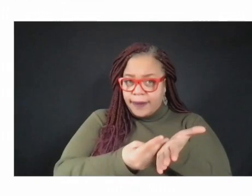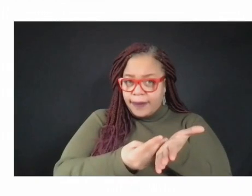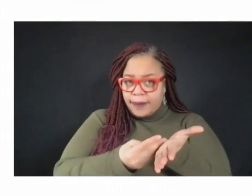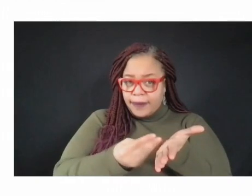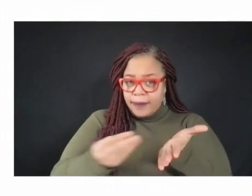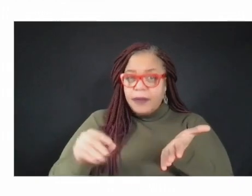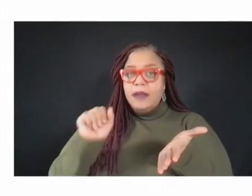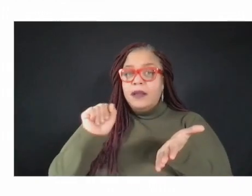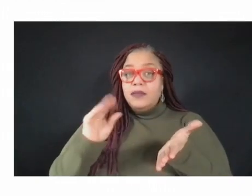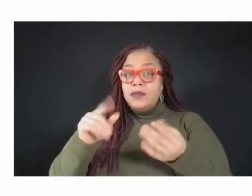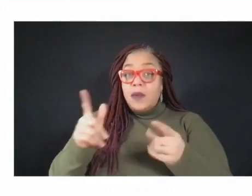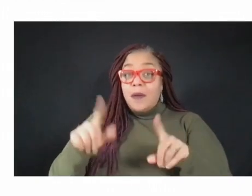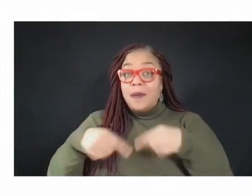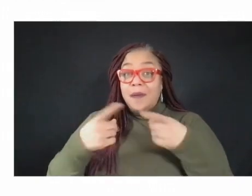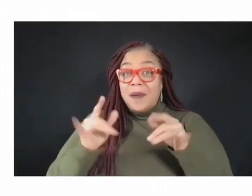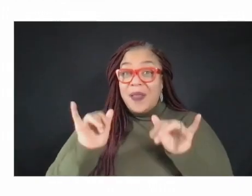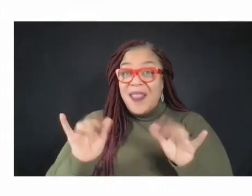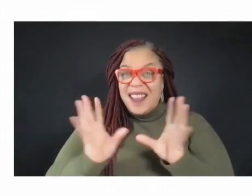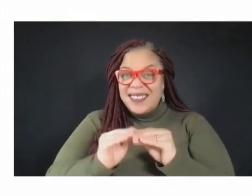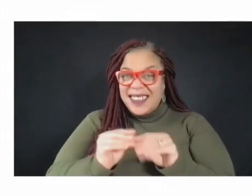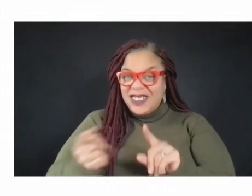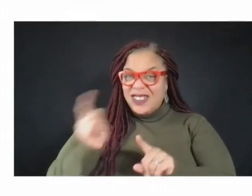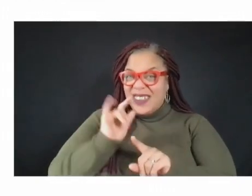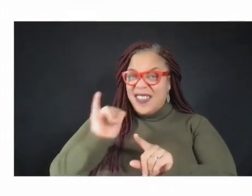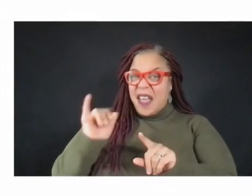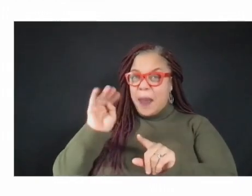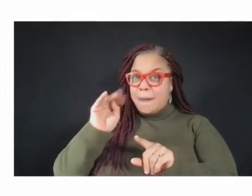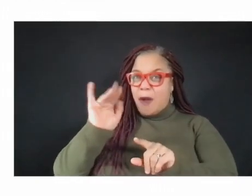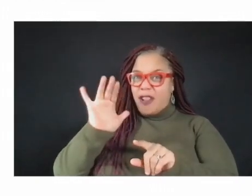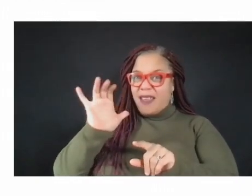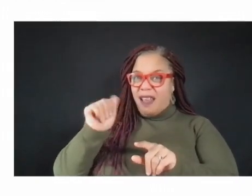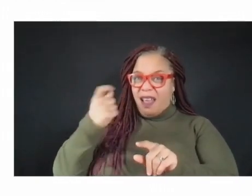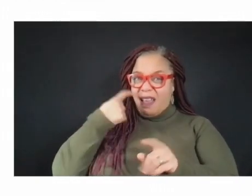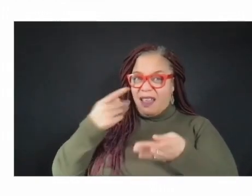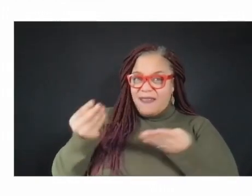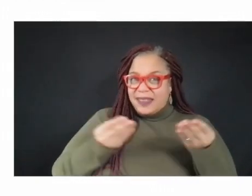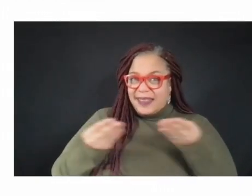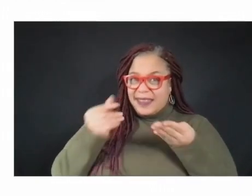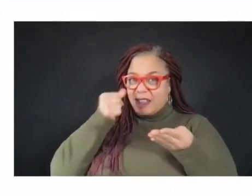yesterday about really, making sure that we have that infrastructure.